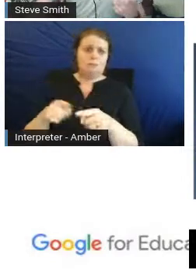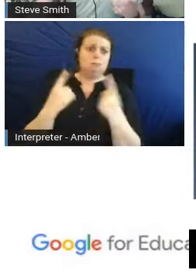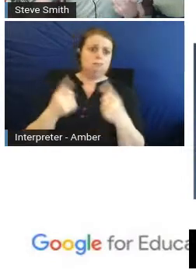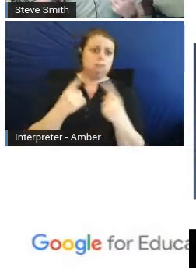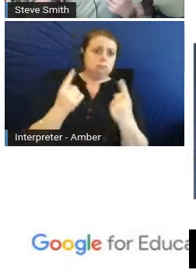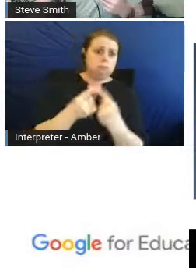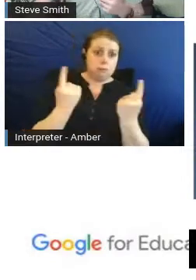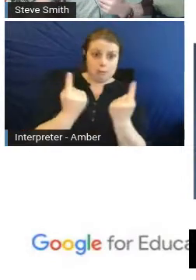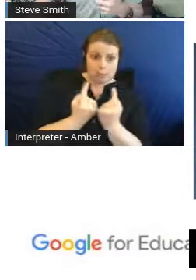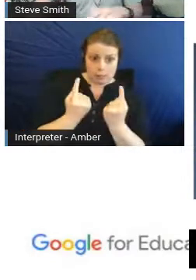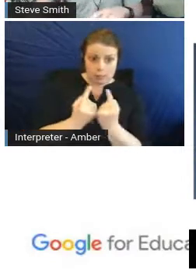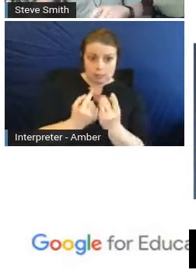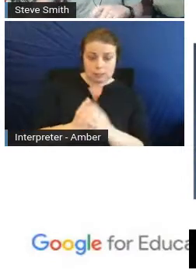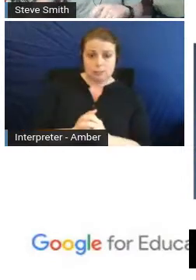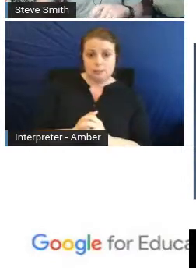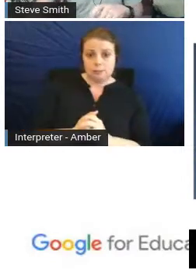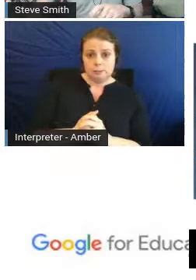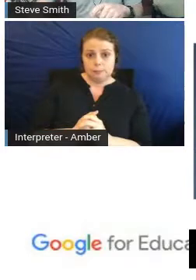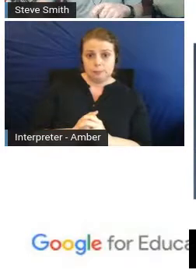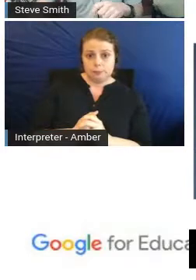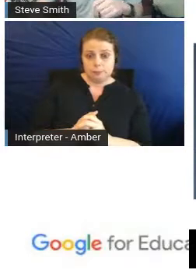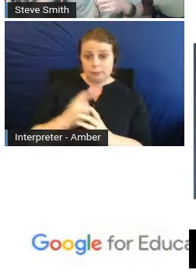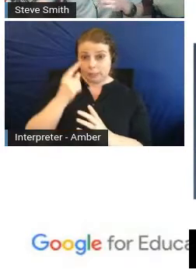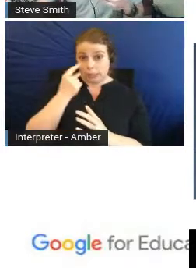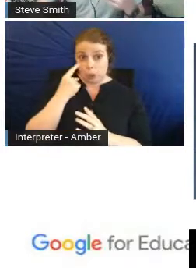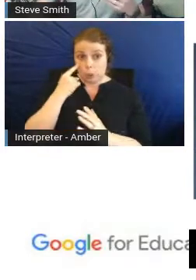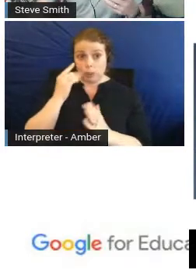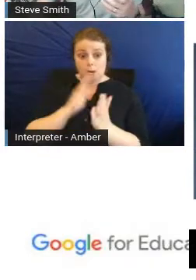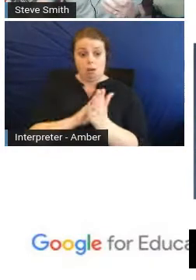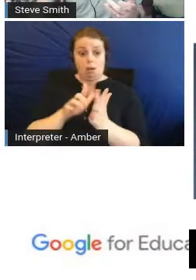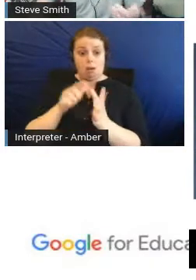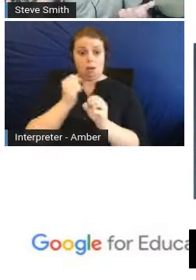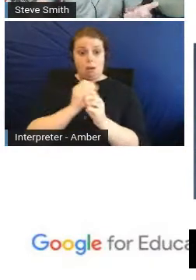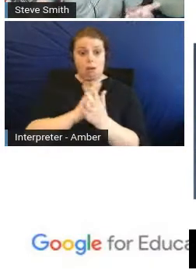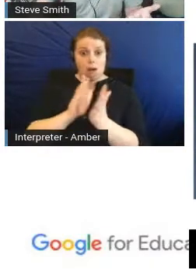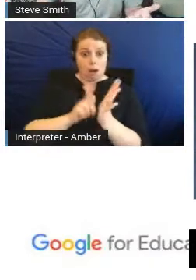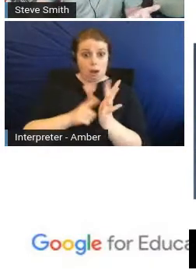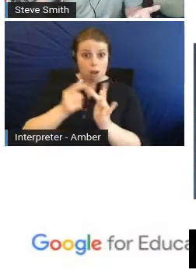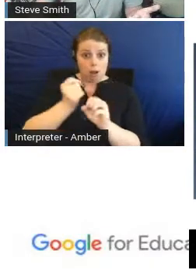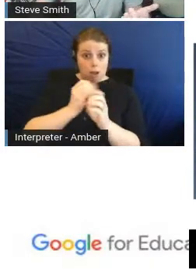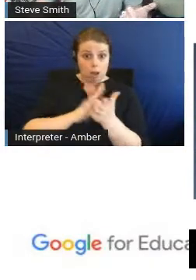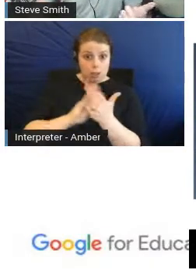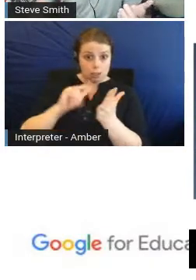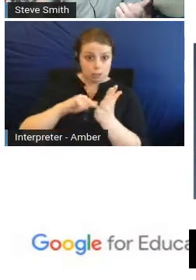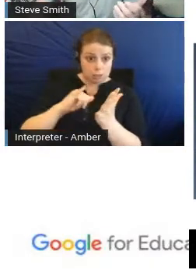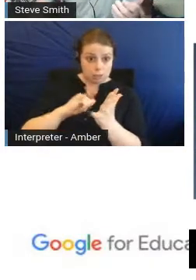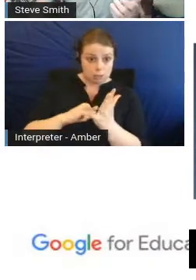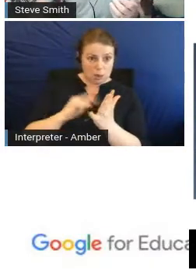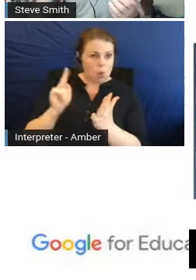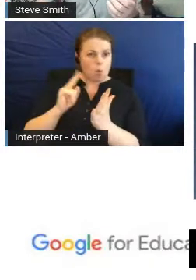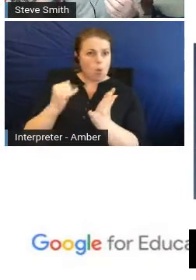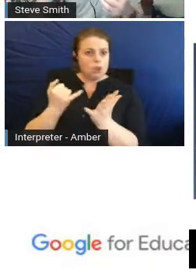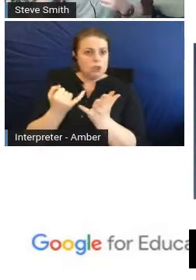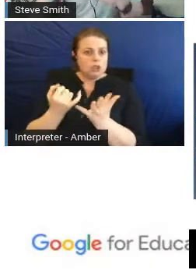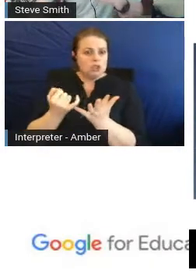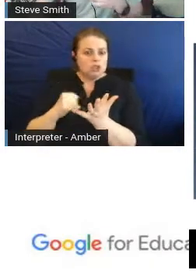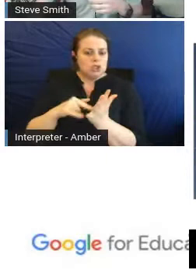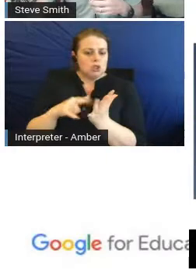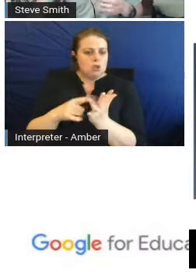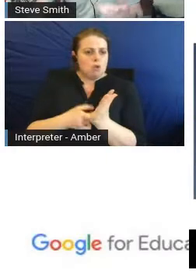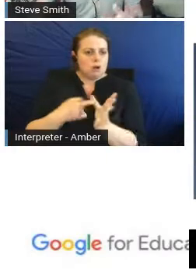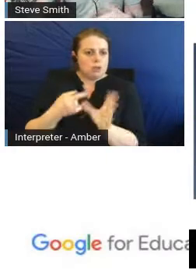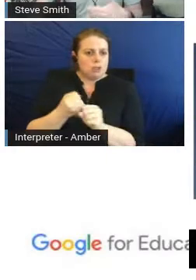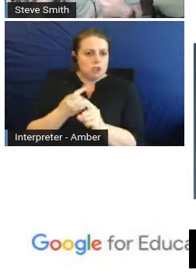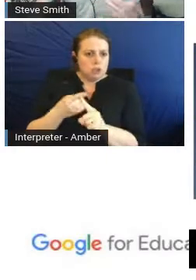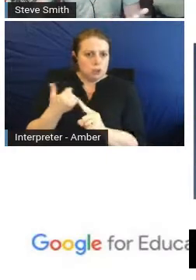Within that, we can look at something called highlights, and highlights gives you a look at what is the storage that you're using. This is a chart